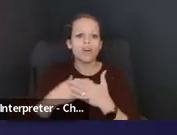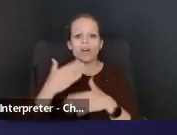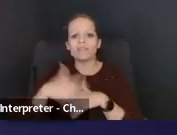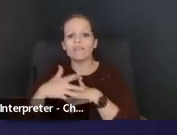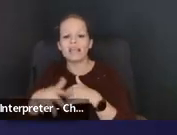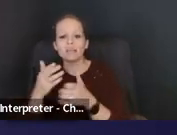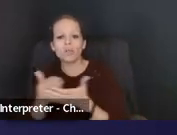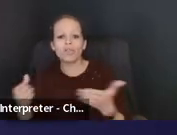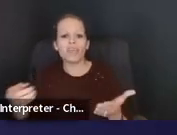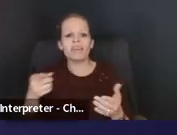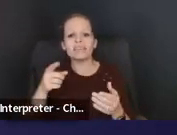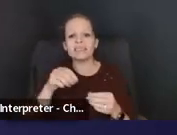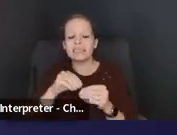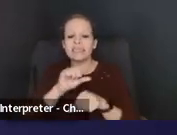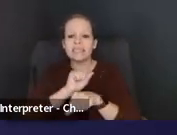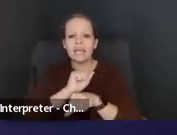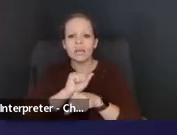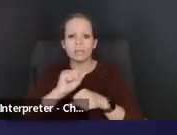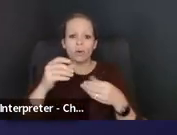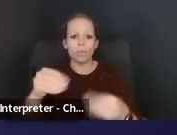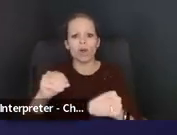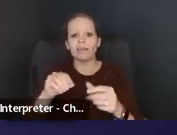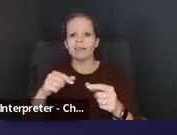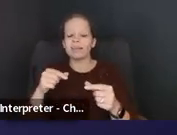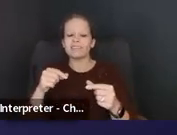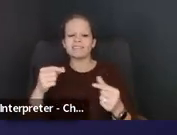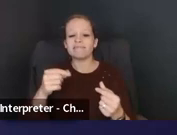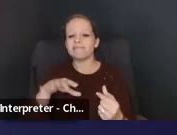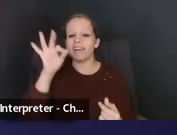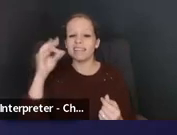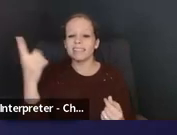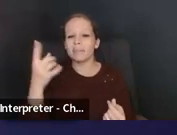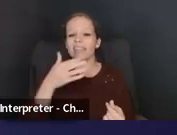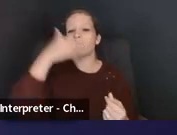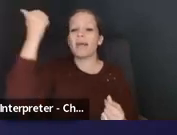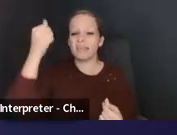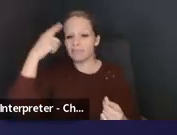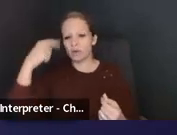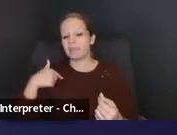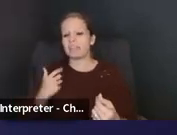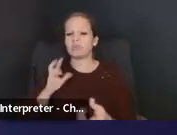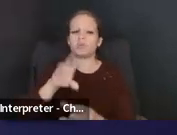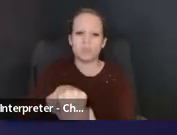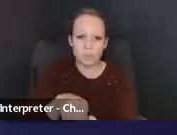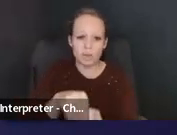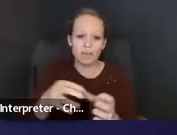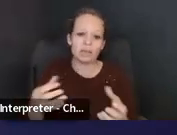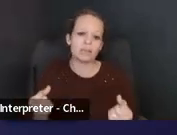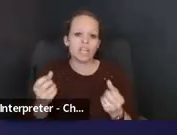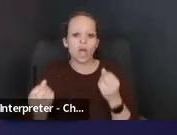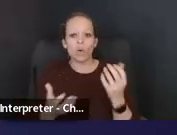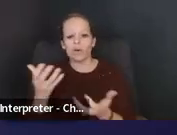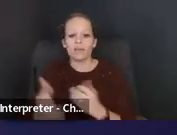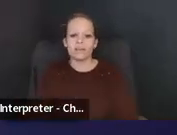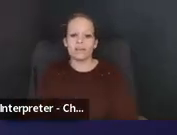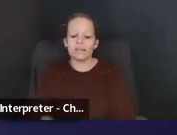to exercise your goals and aspirations within the context of what's available. And so it really kind of works both ways. I'm really